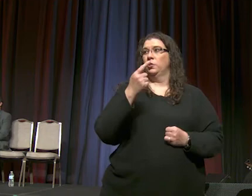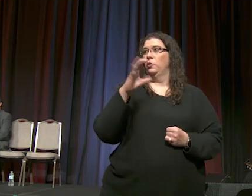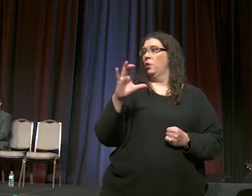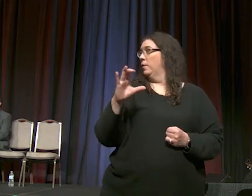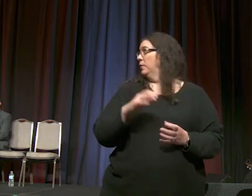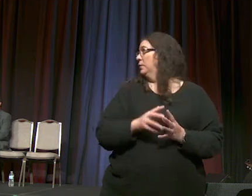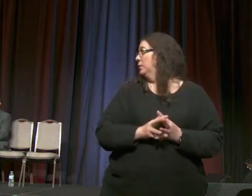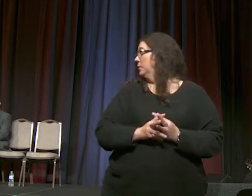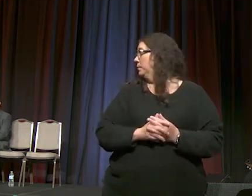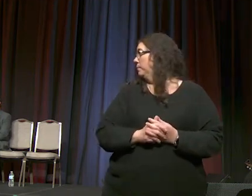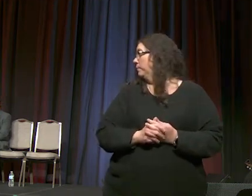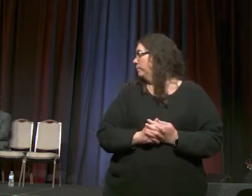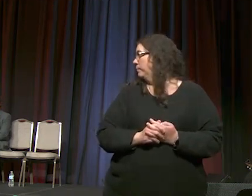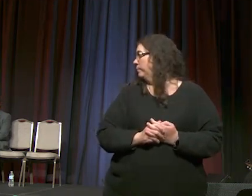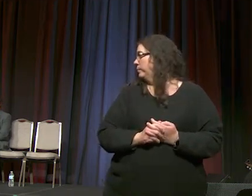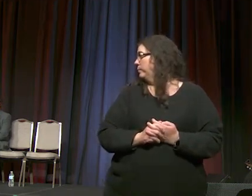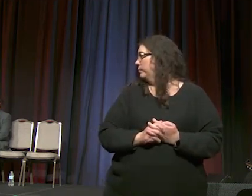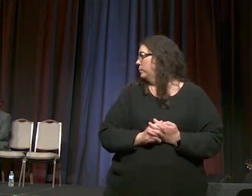Conference.